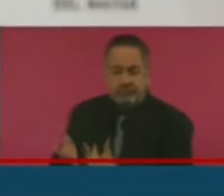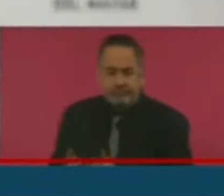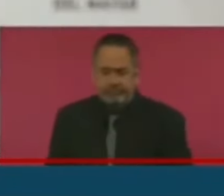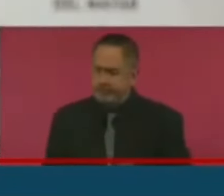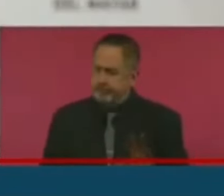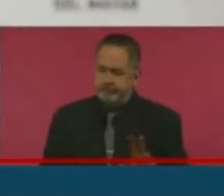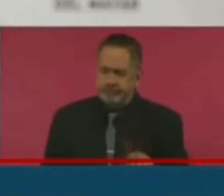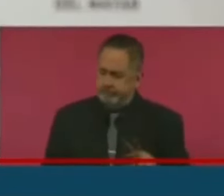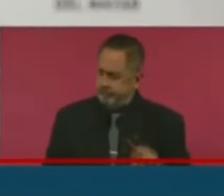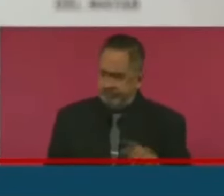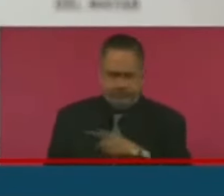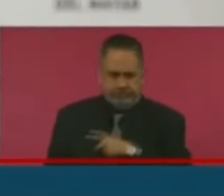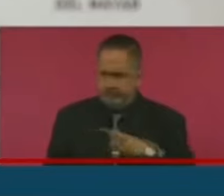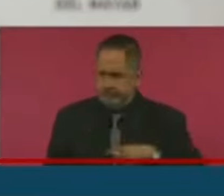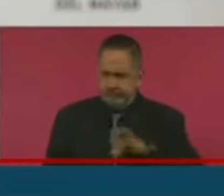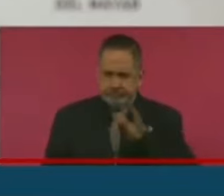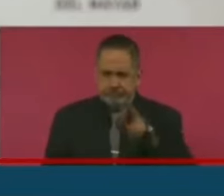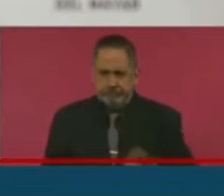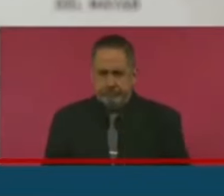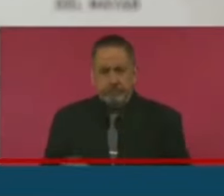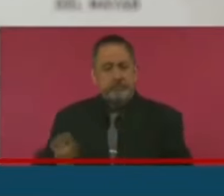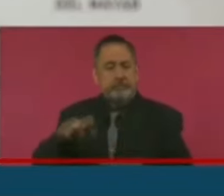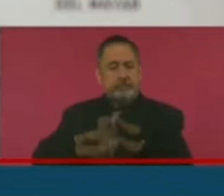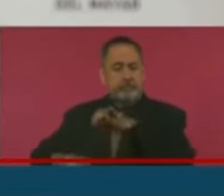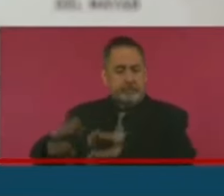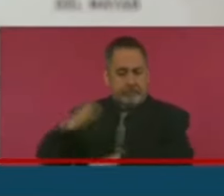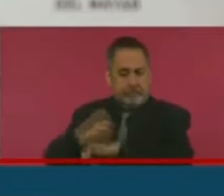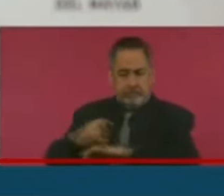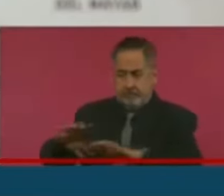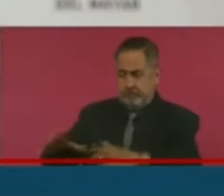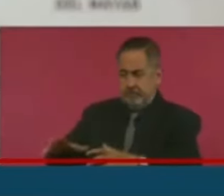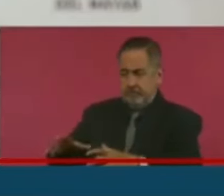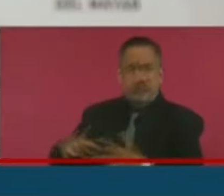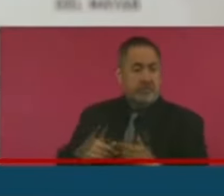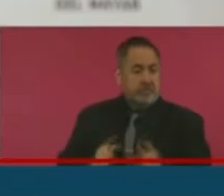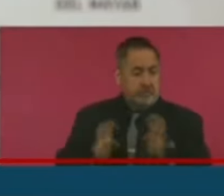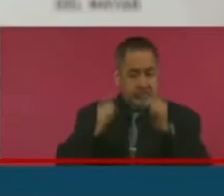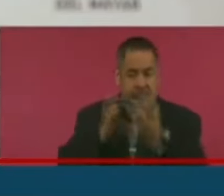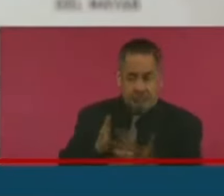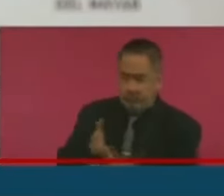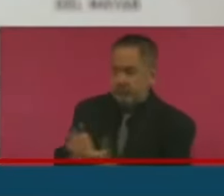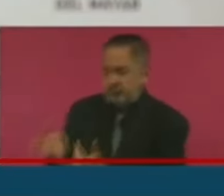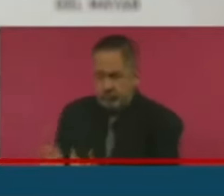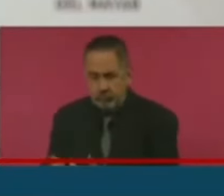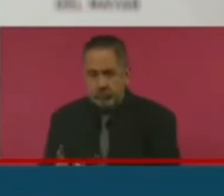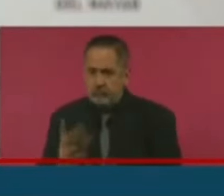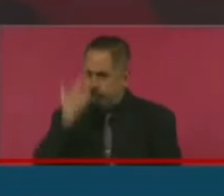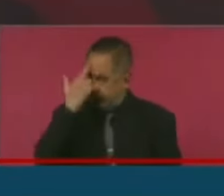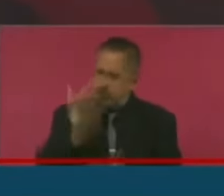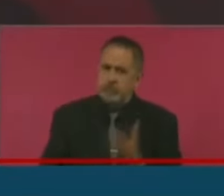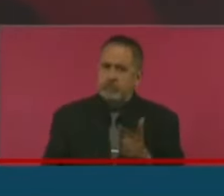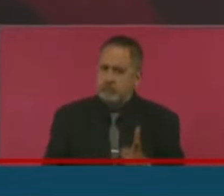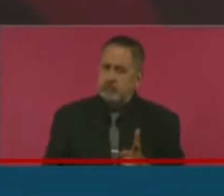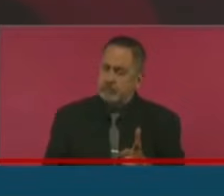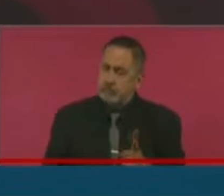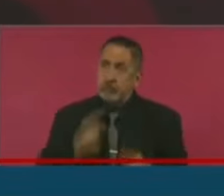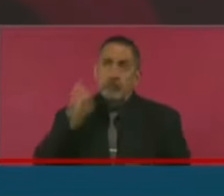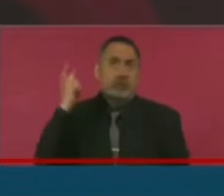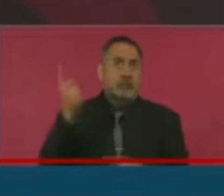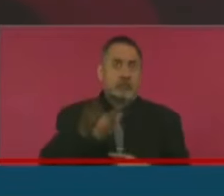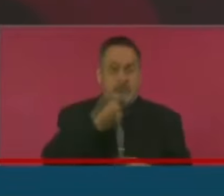violated and an embassy is invaded, which is a